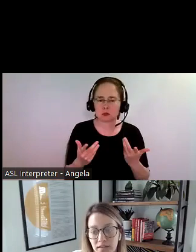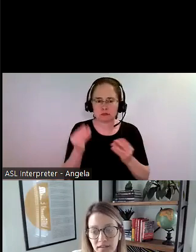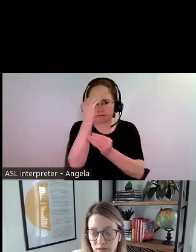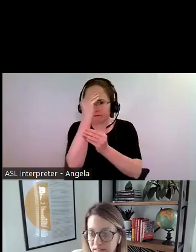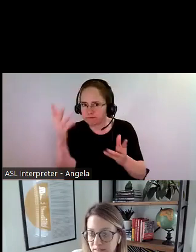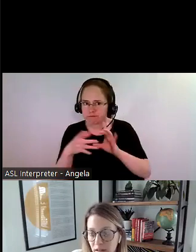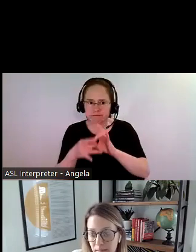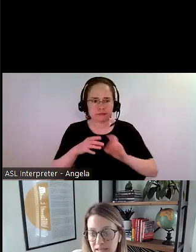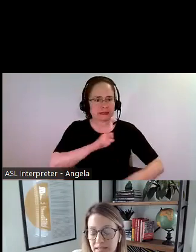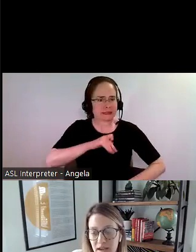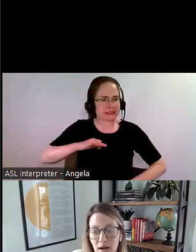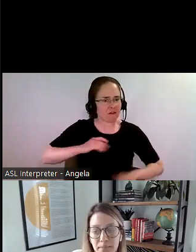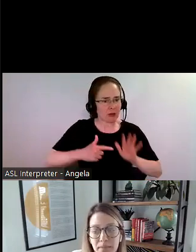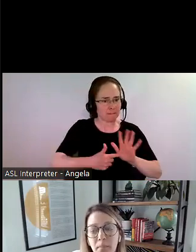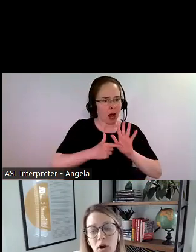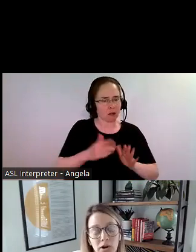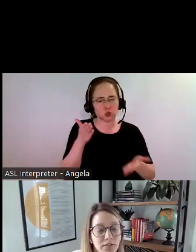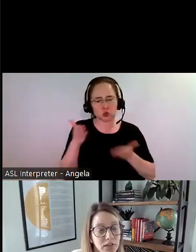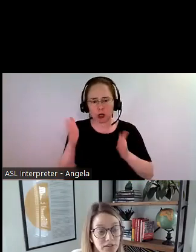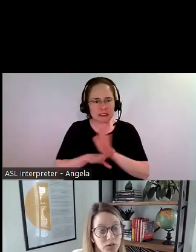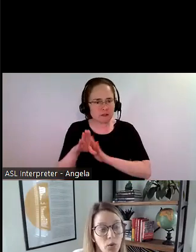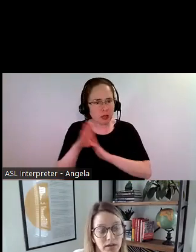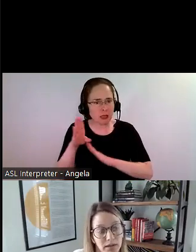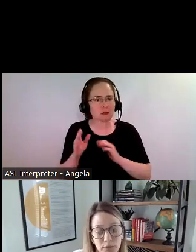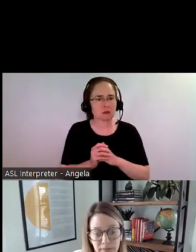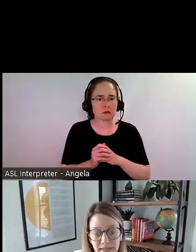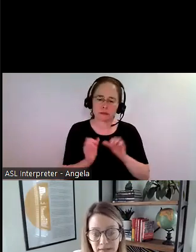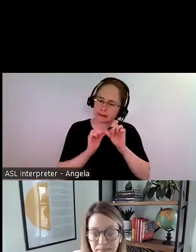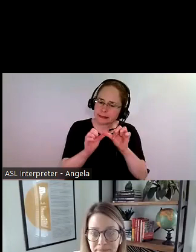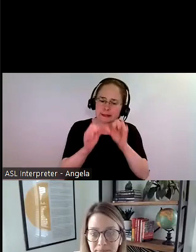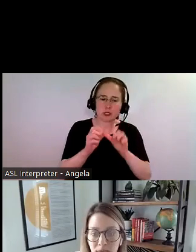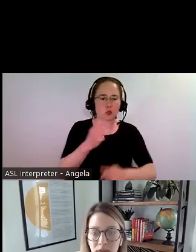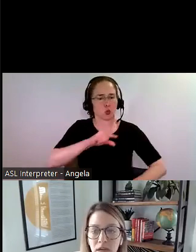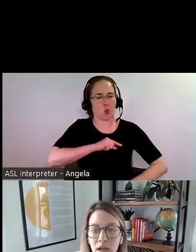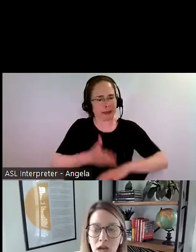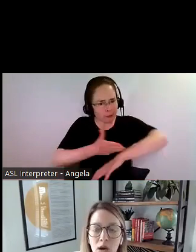staffing model and the service development, and being part of continuous quality improvement.